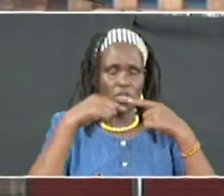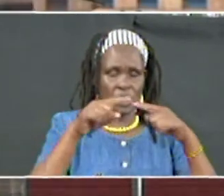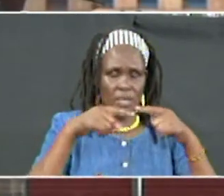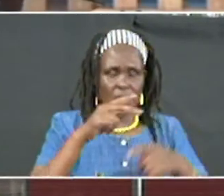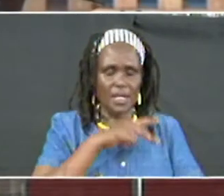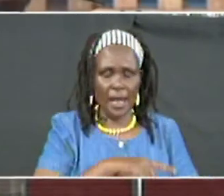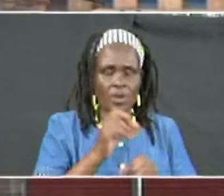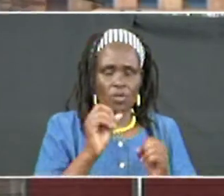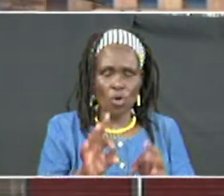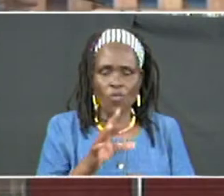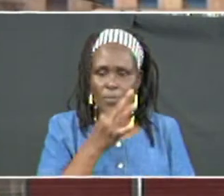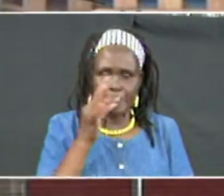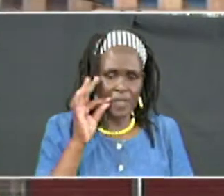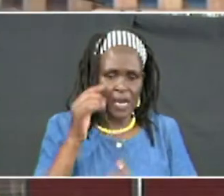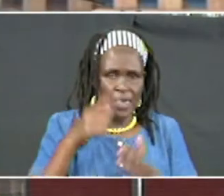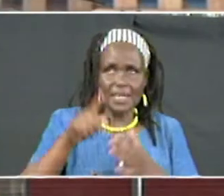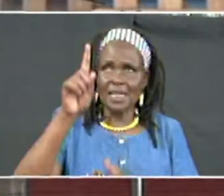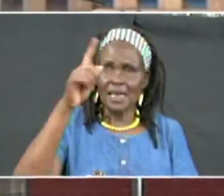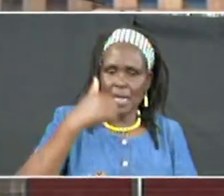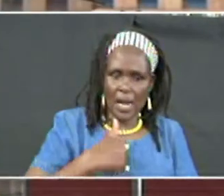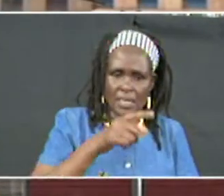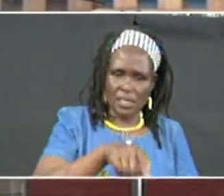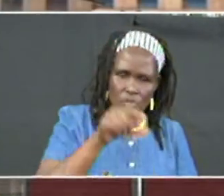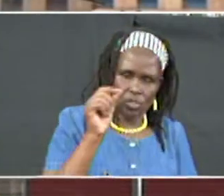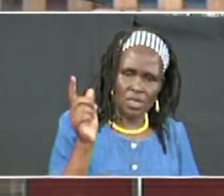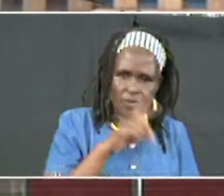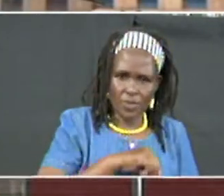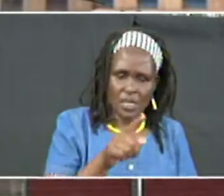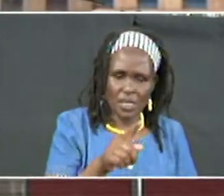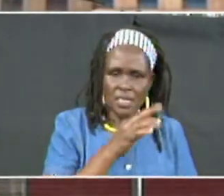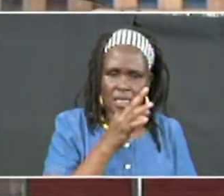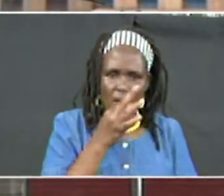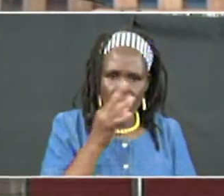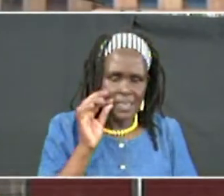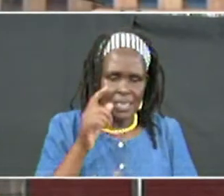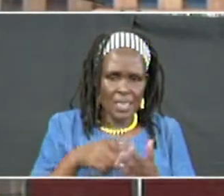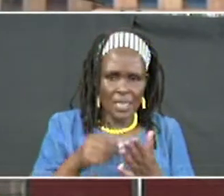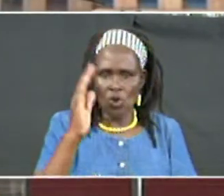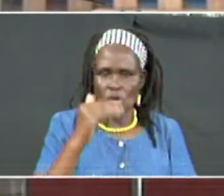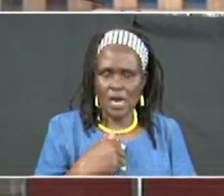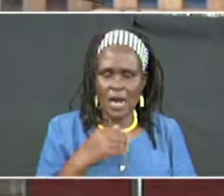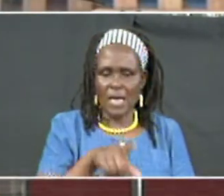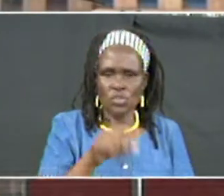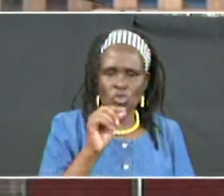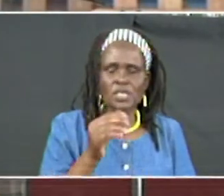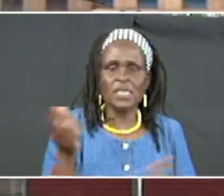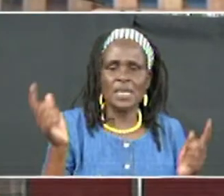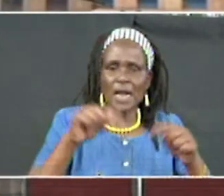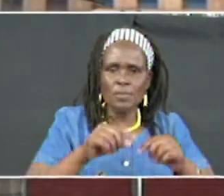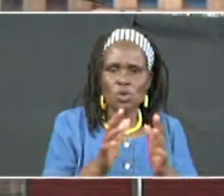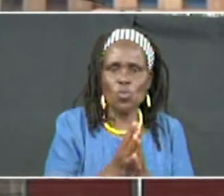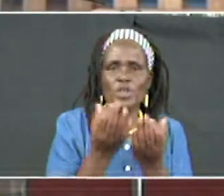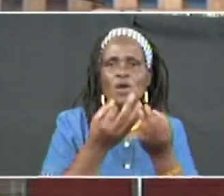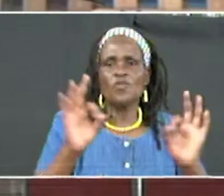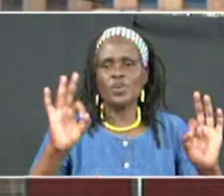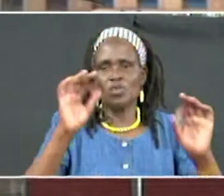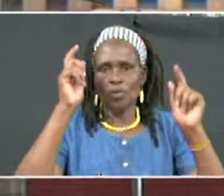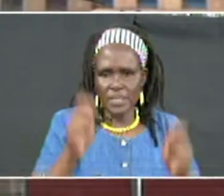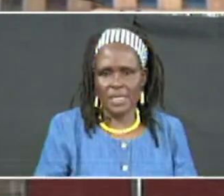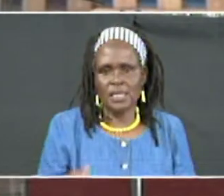fasting that he has chosen. This fasting that God has chosen comes with freedom, justice, and